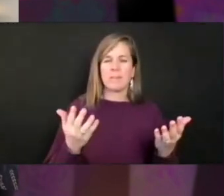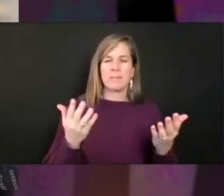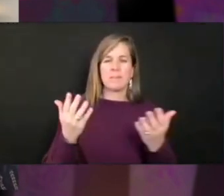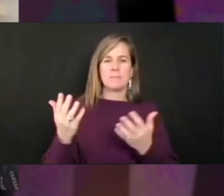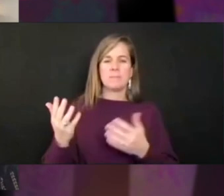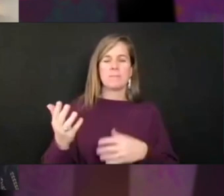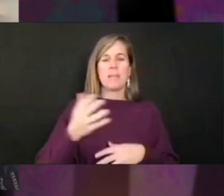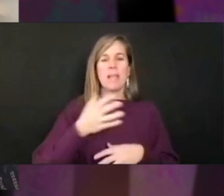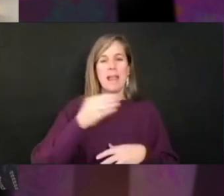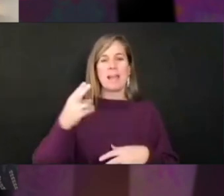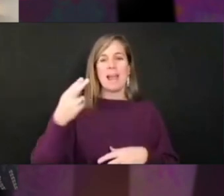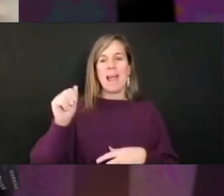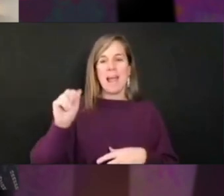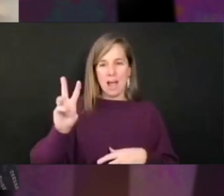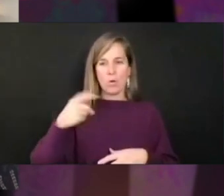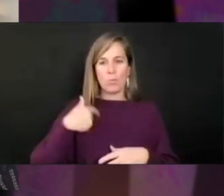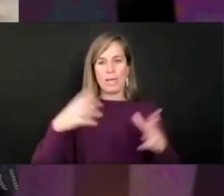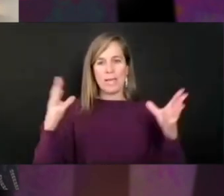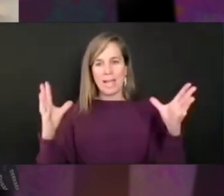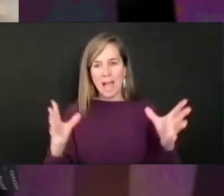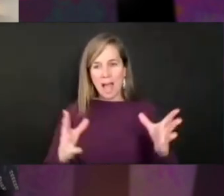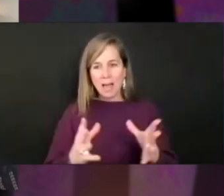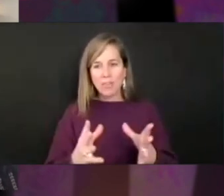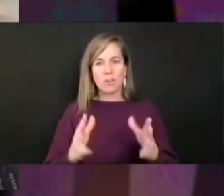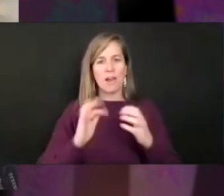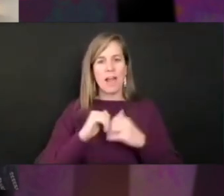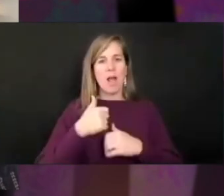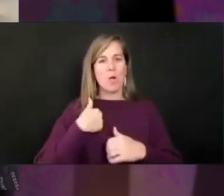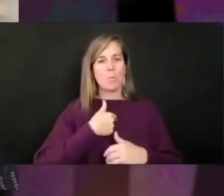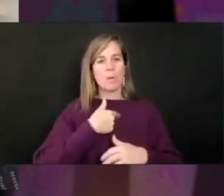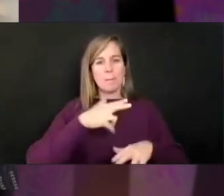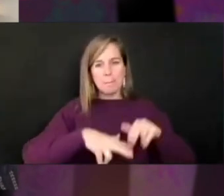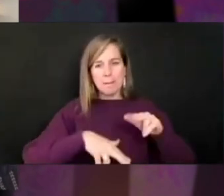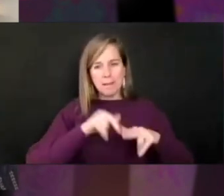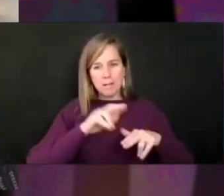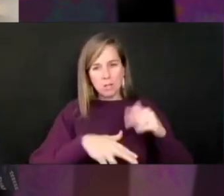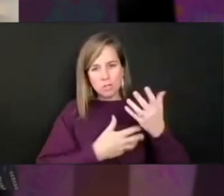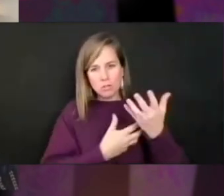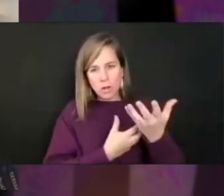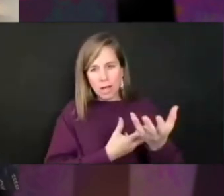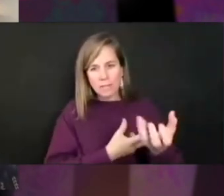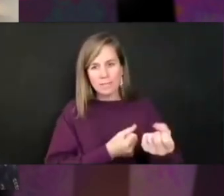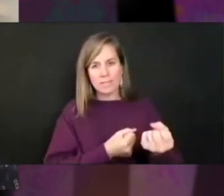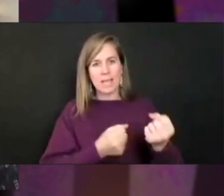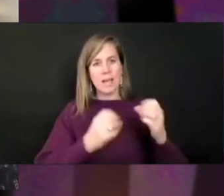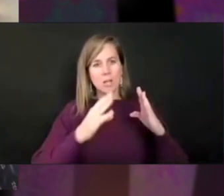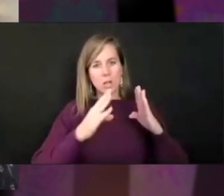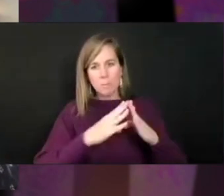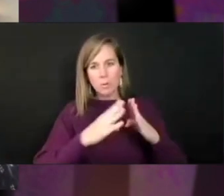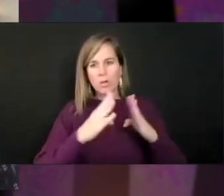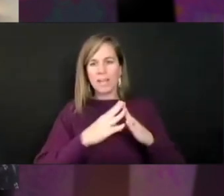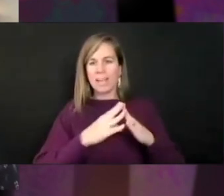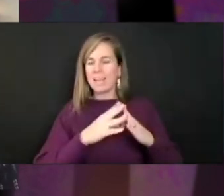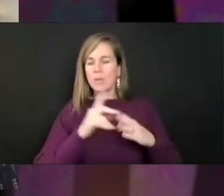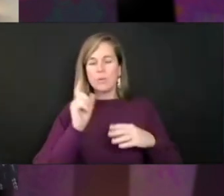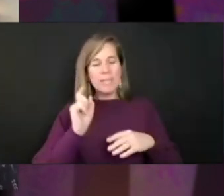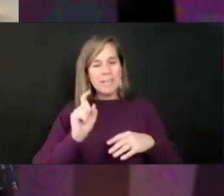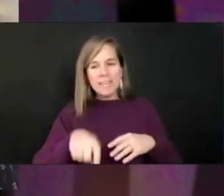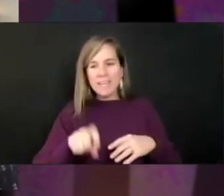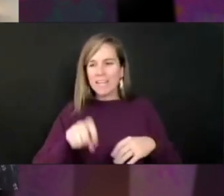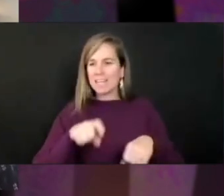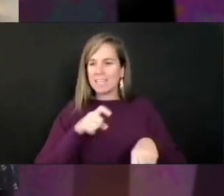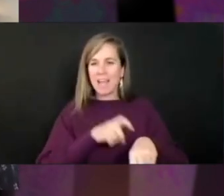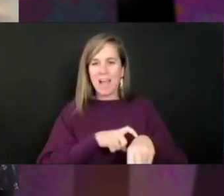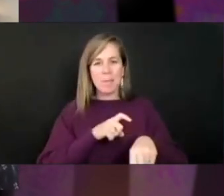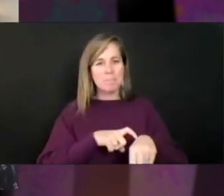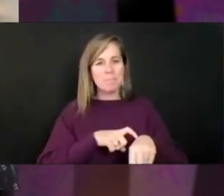we gather and the ways we want to build trust and community, that's just so not conducive